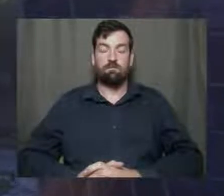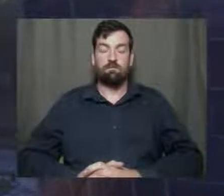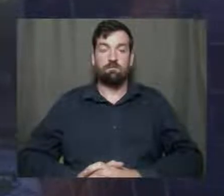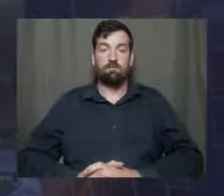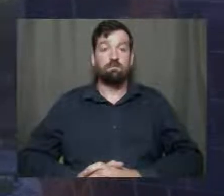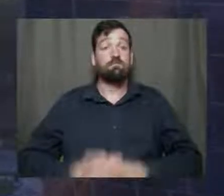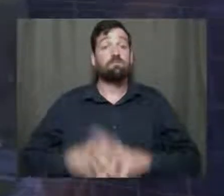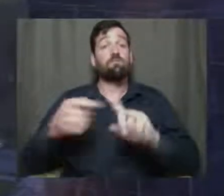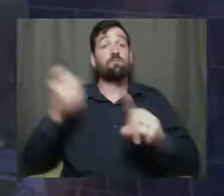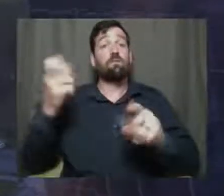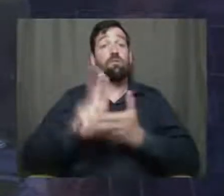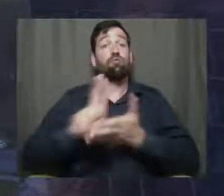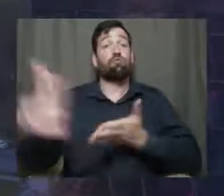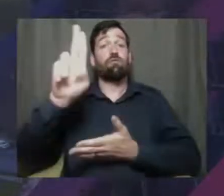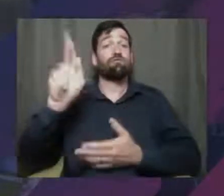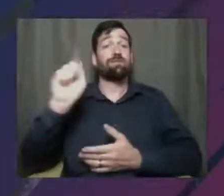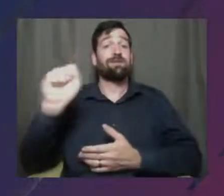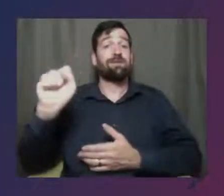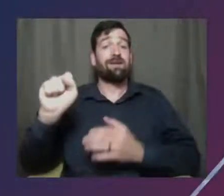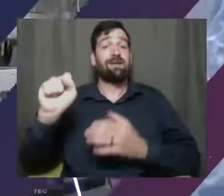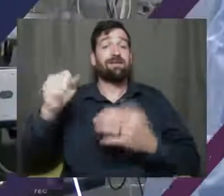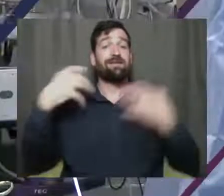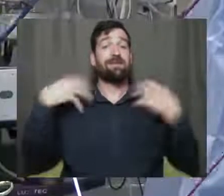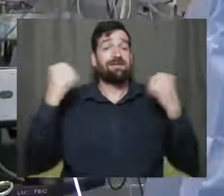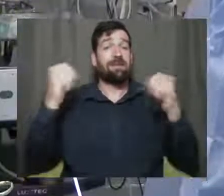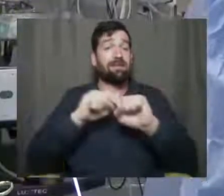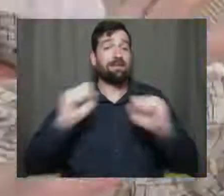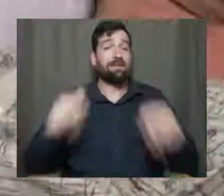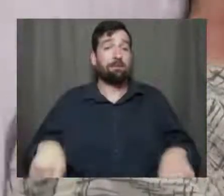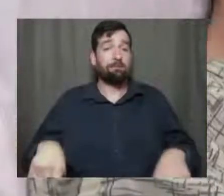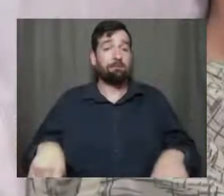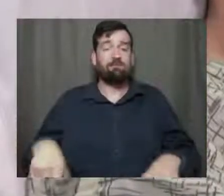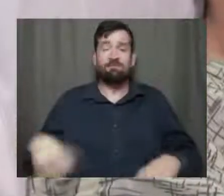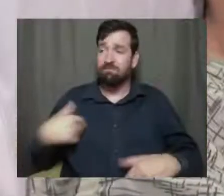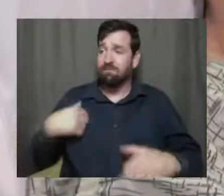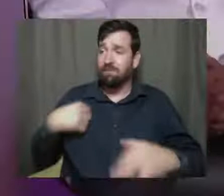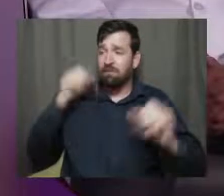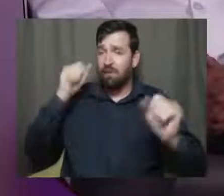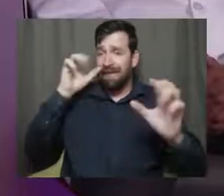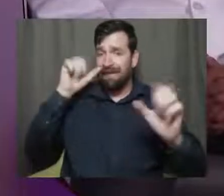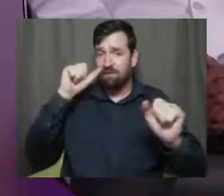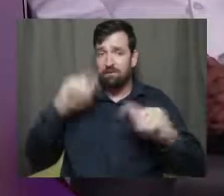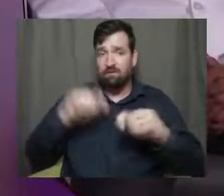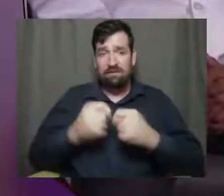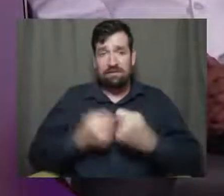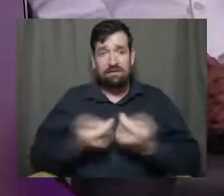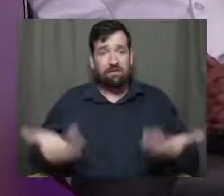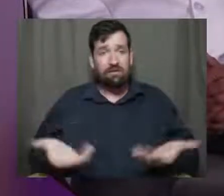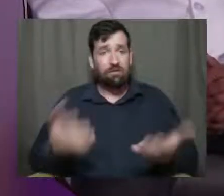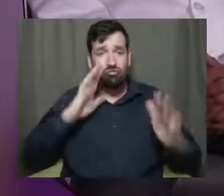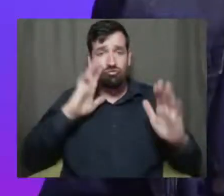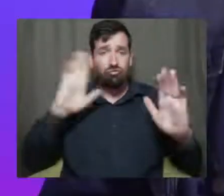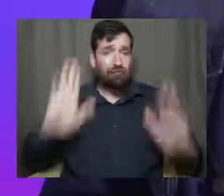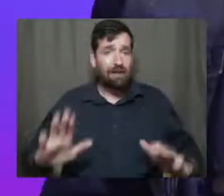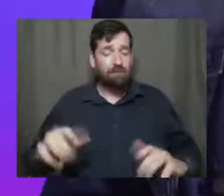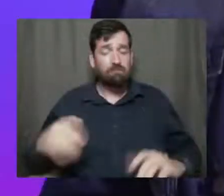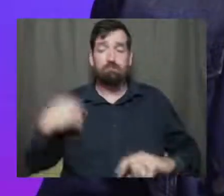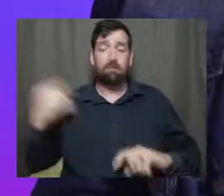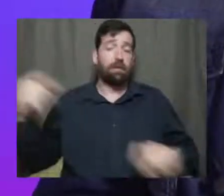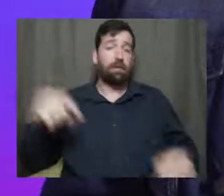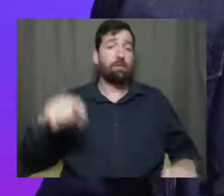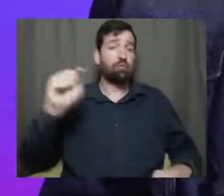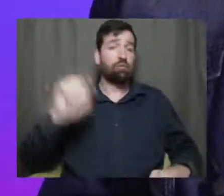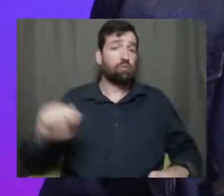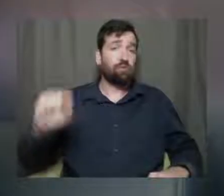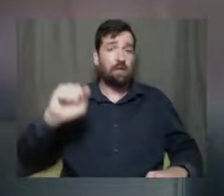From the University of Kansas Health System. I am amazed. The team here is great. I came on a Tuesday, and then by Saturday